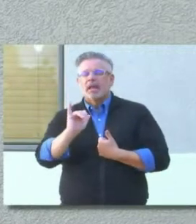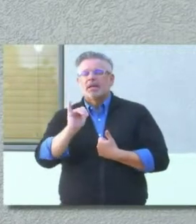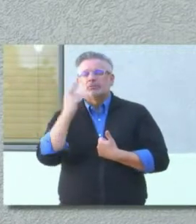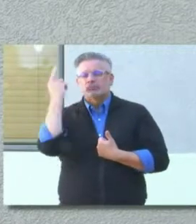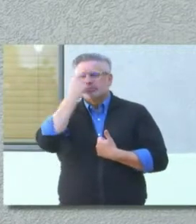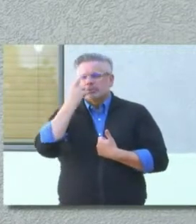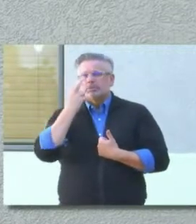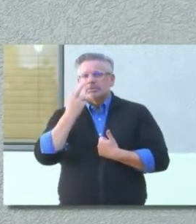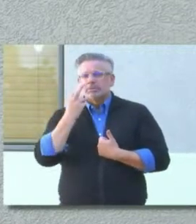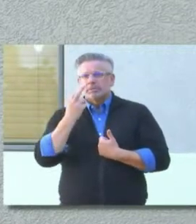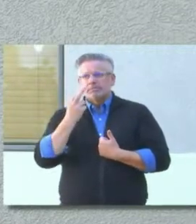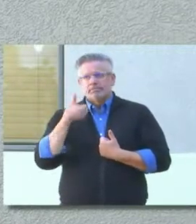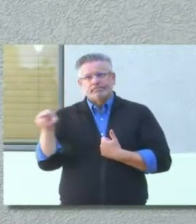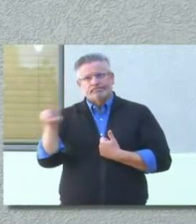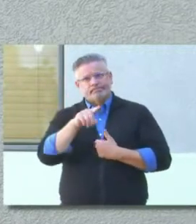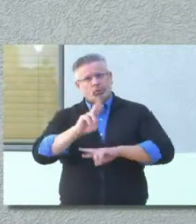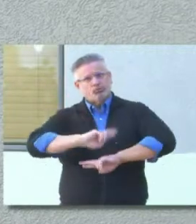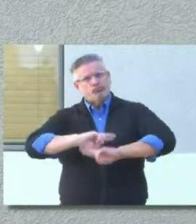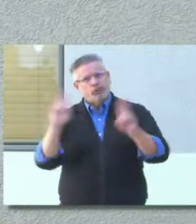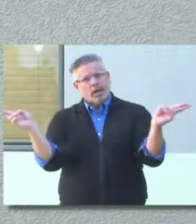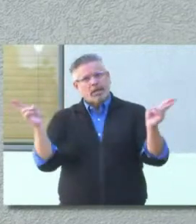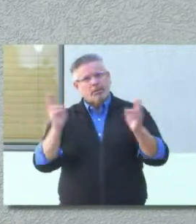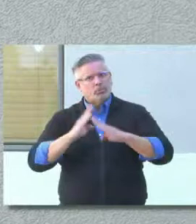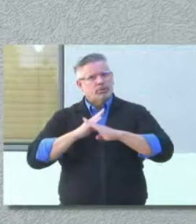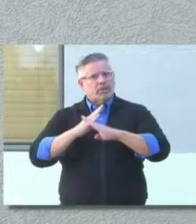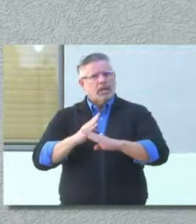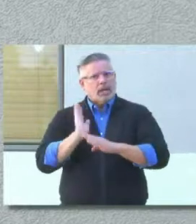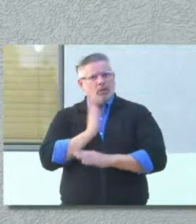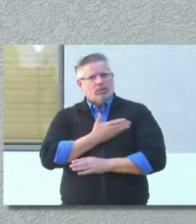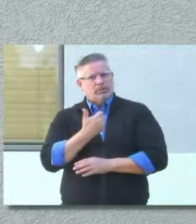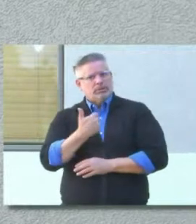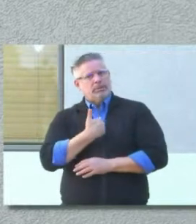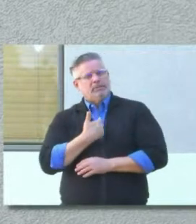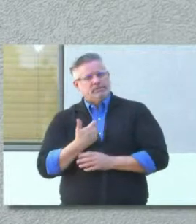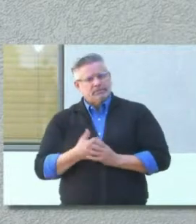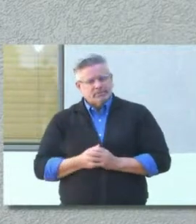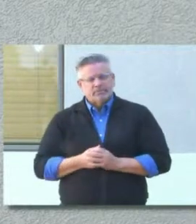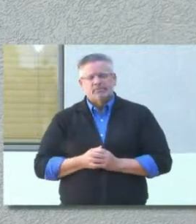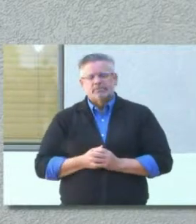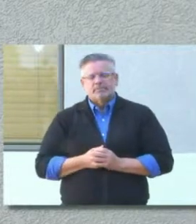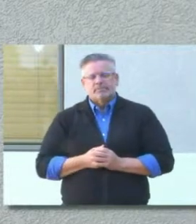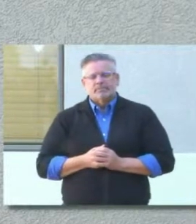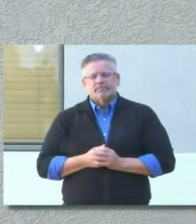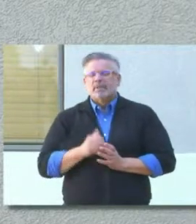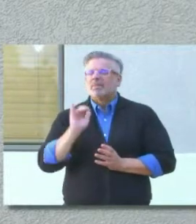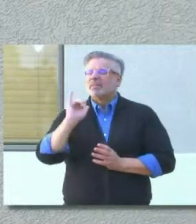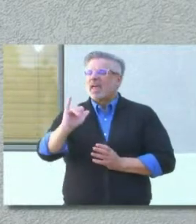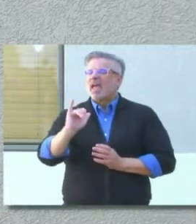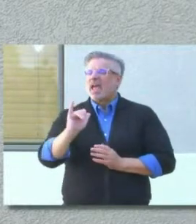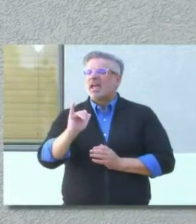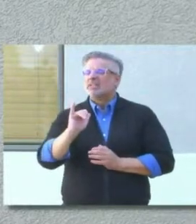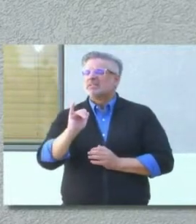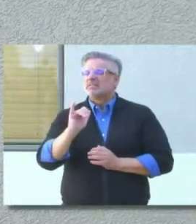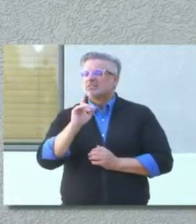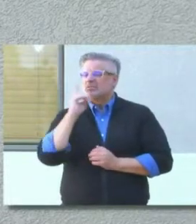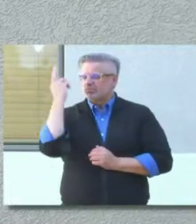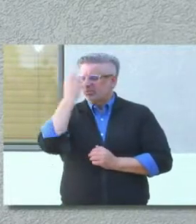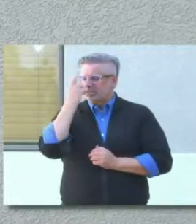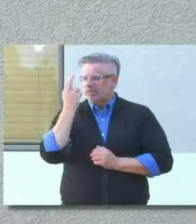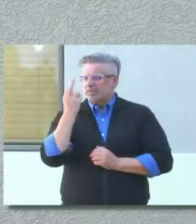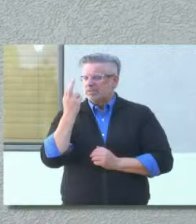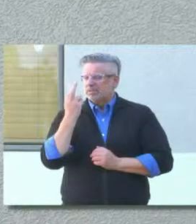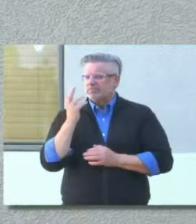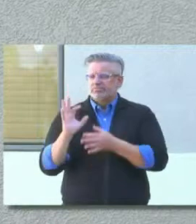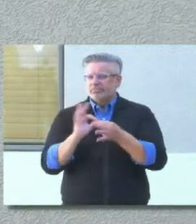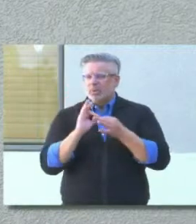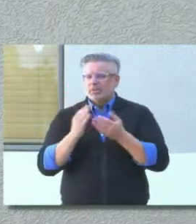everything in our power to prepare and to protect ourselves. And so that's a fundamental cause that unites